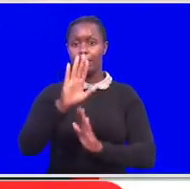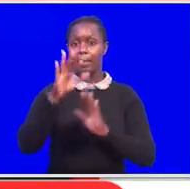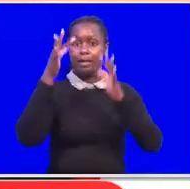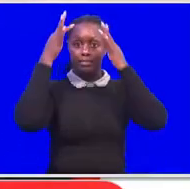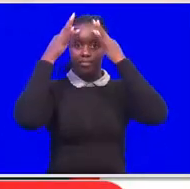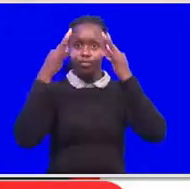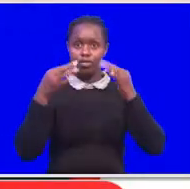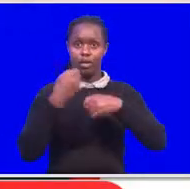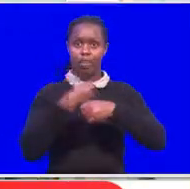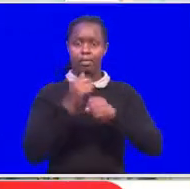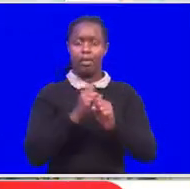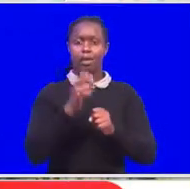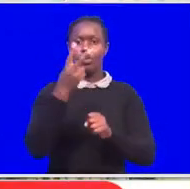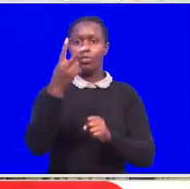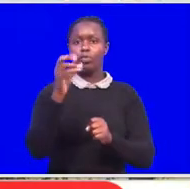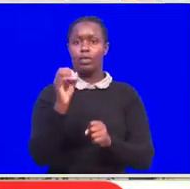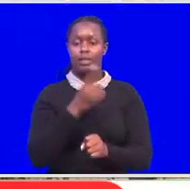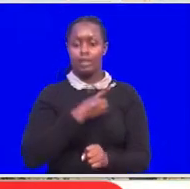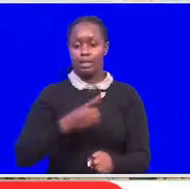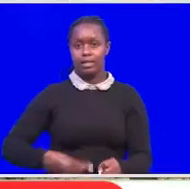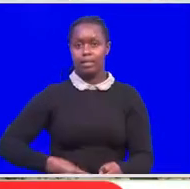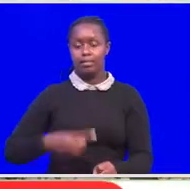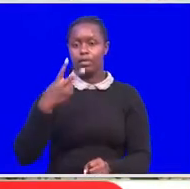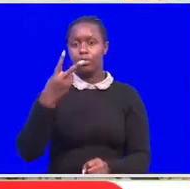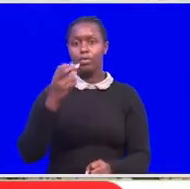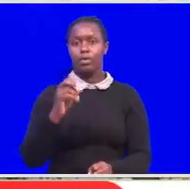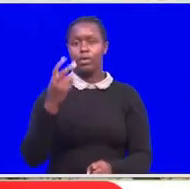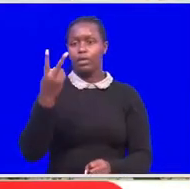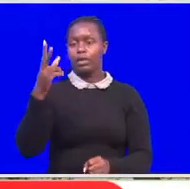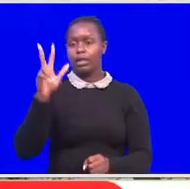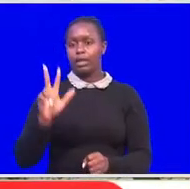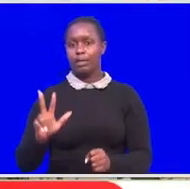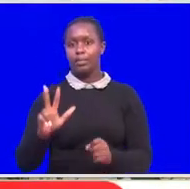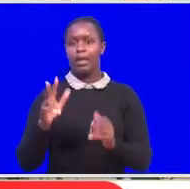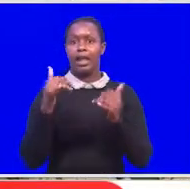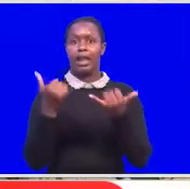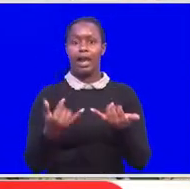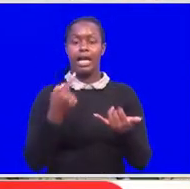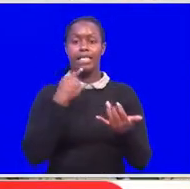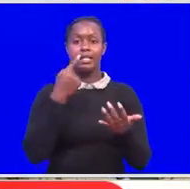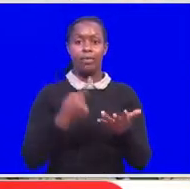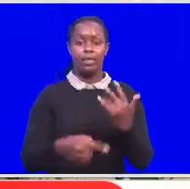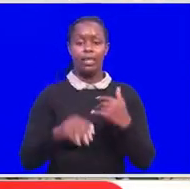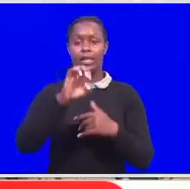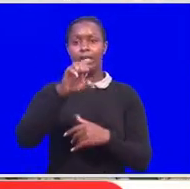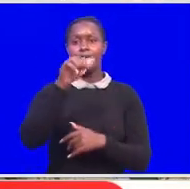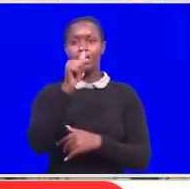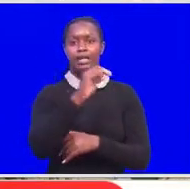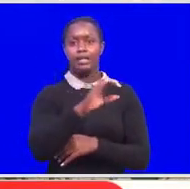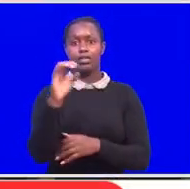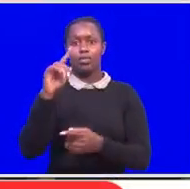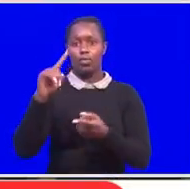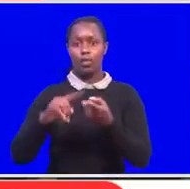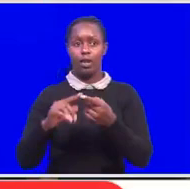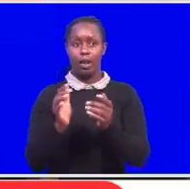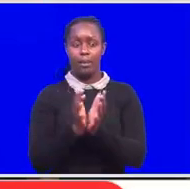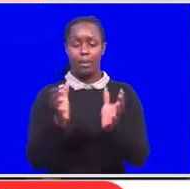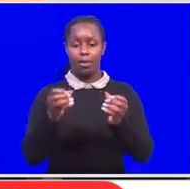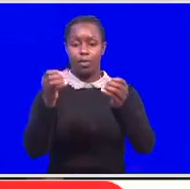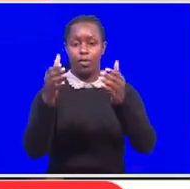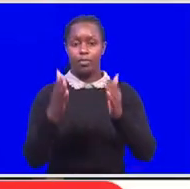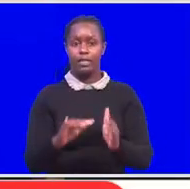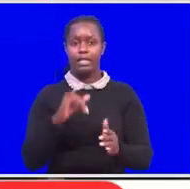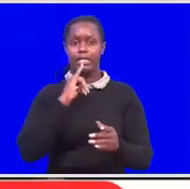on 20th December 2023, Justice Onesmus Makau concurred with EACC that once a public officer is employed